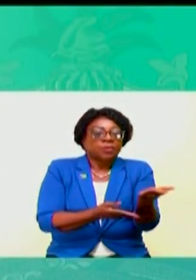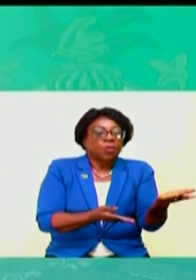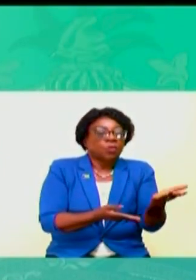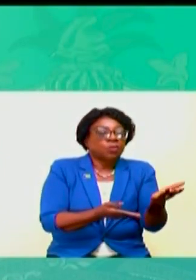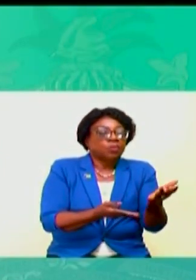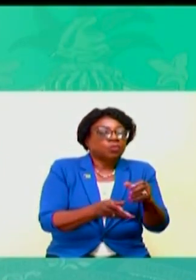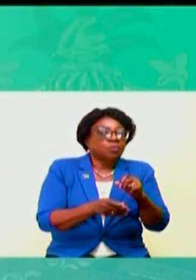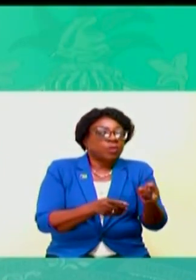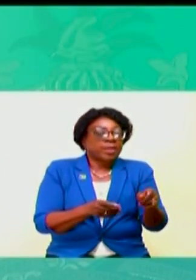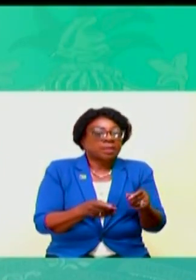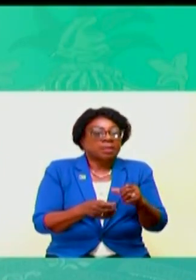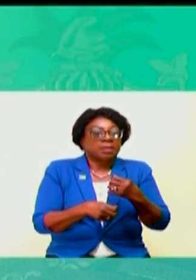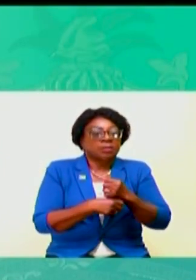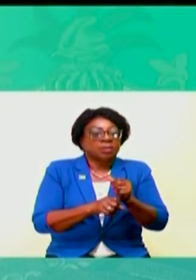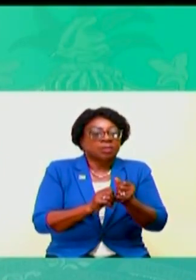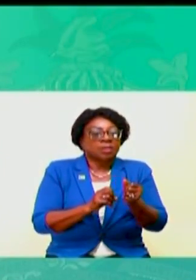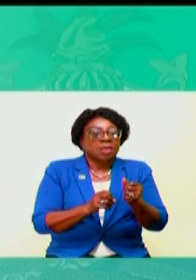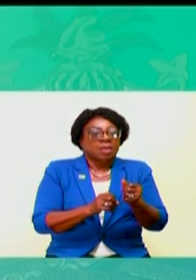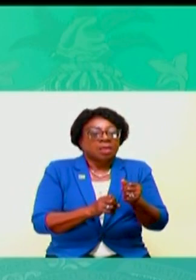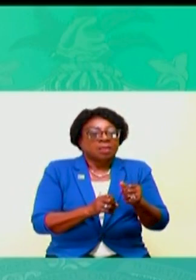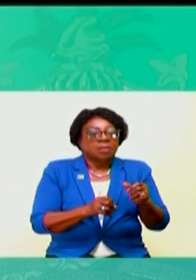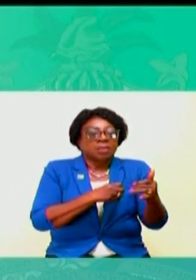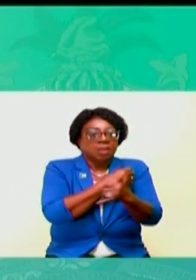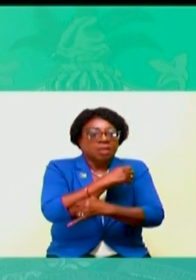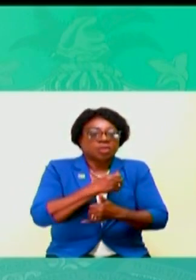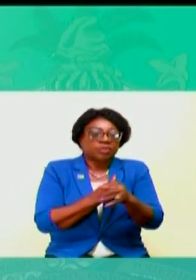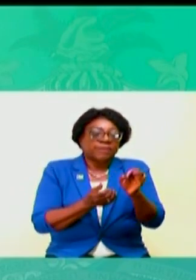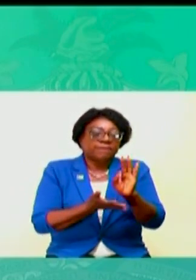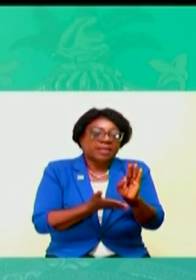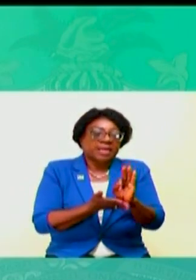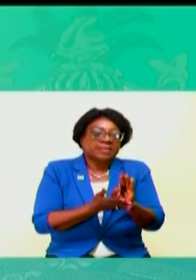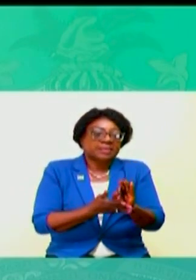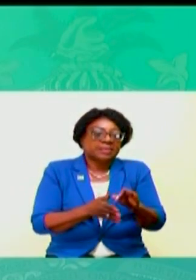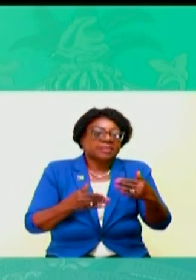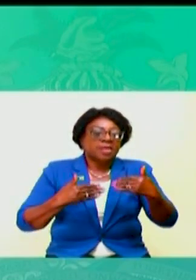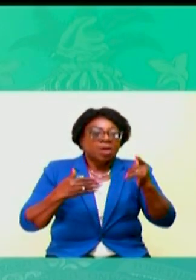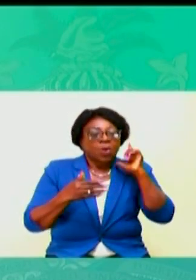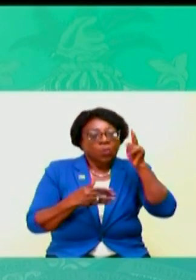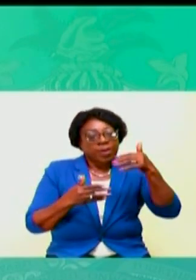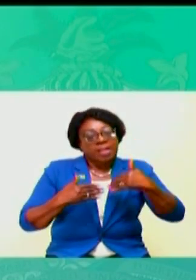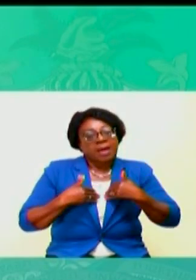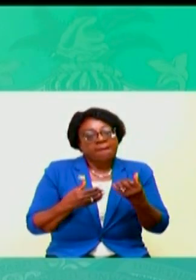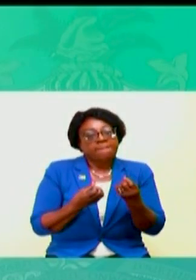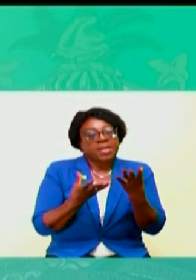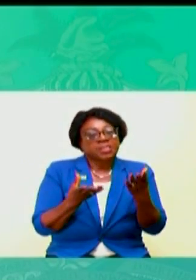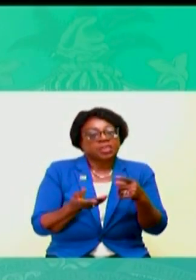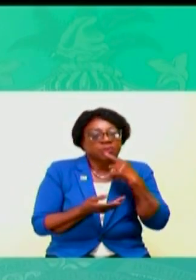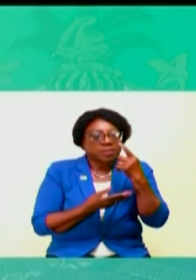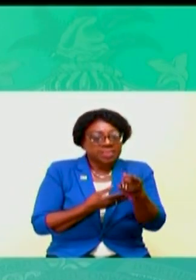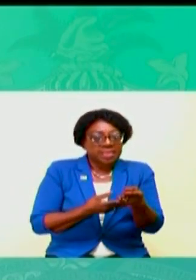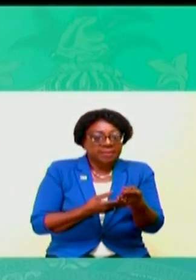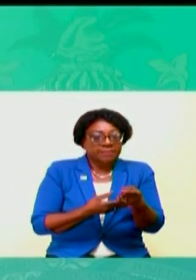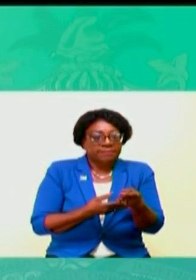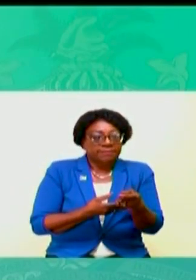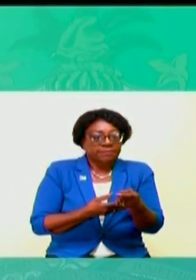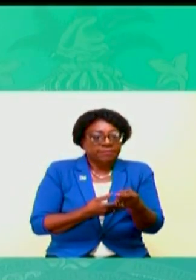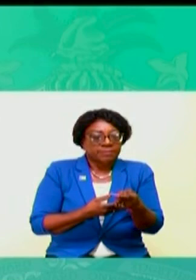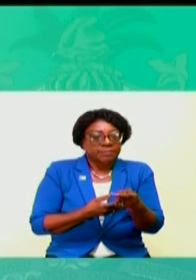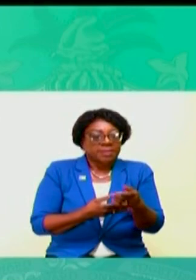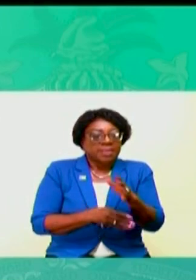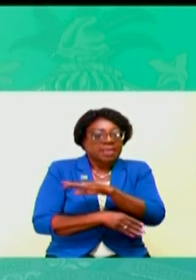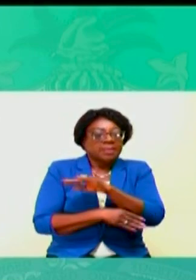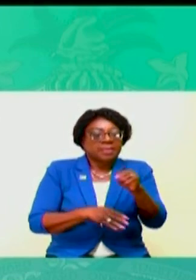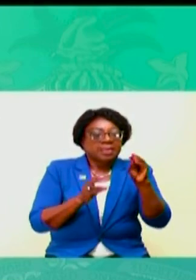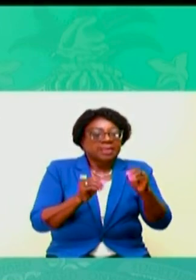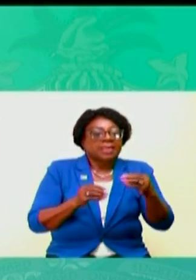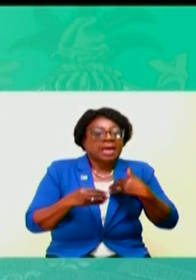the country's finances will have much to say, and I see the Honorable Competent Authority here. They can have